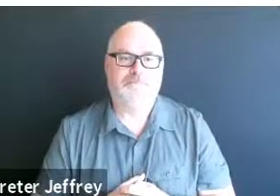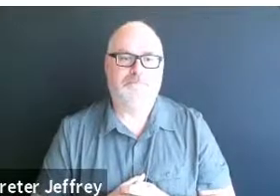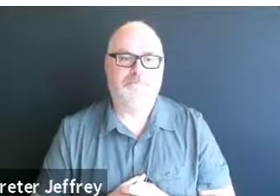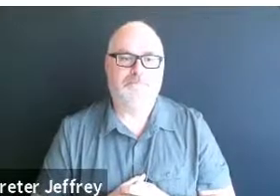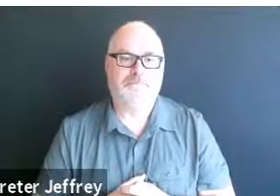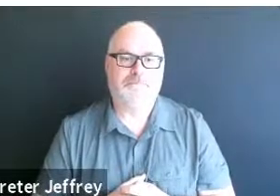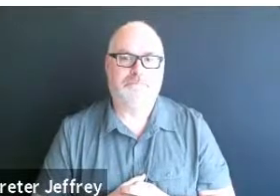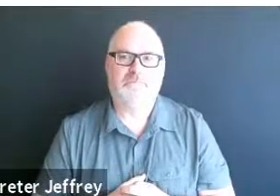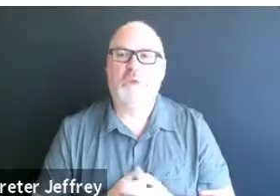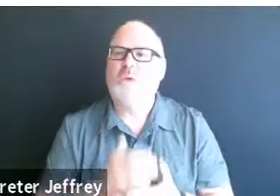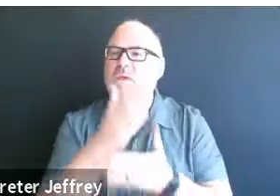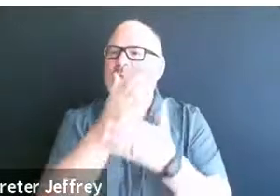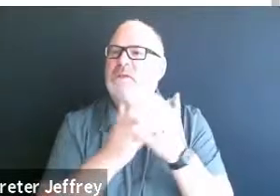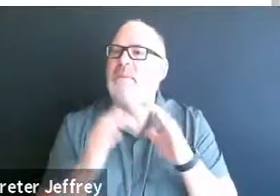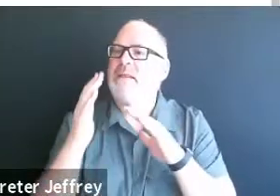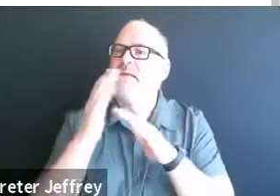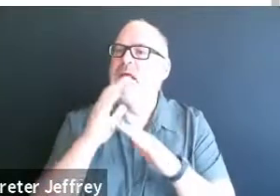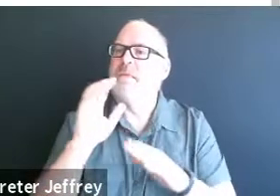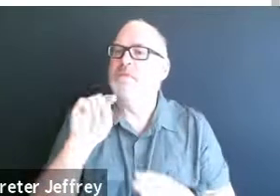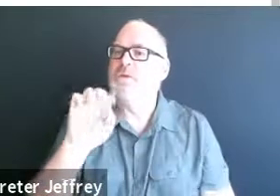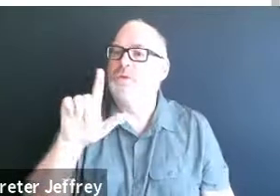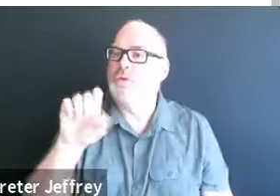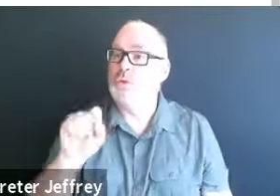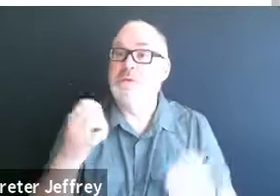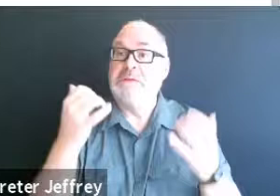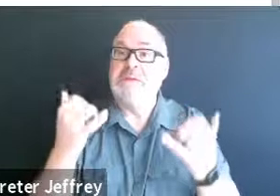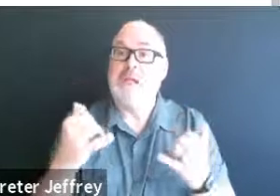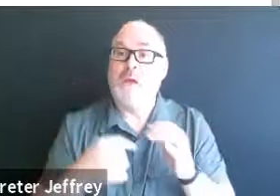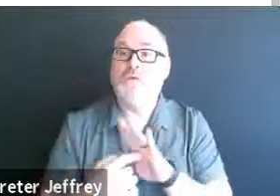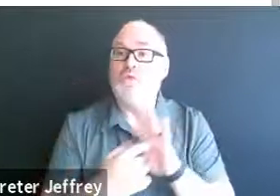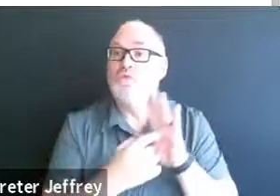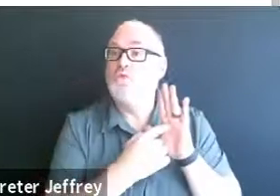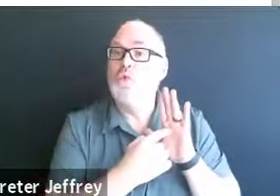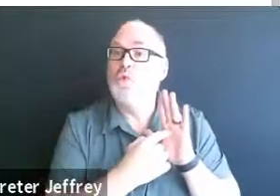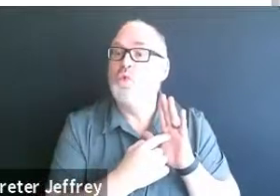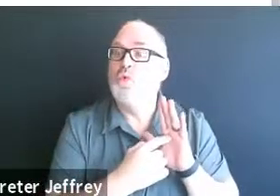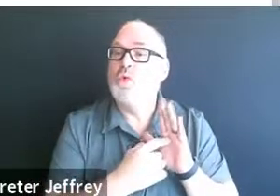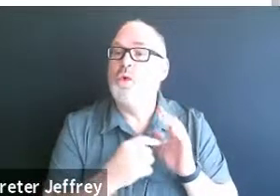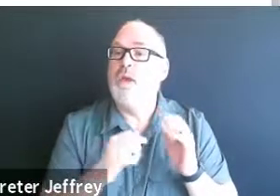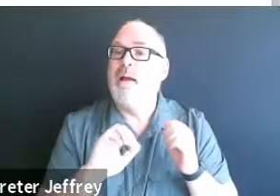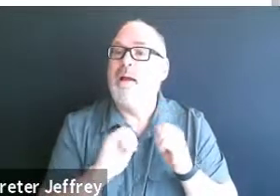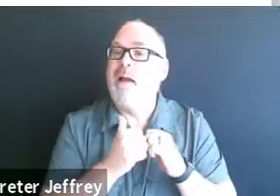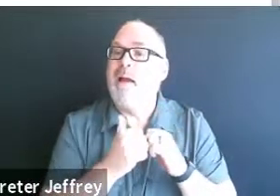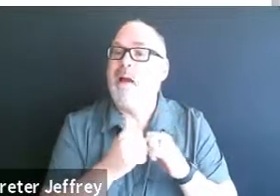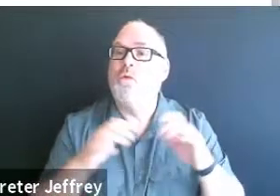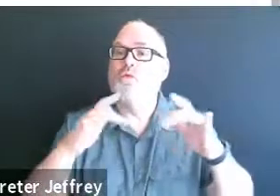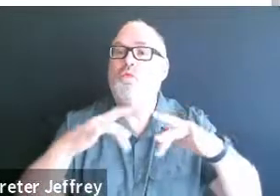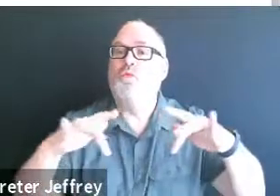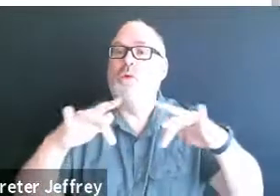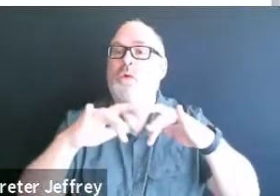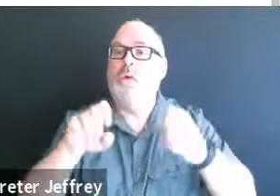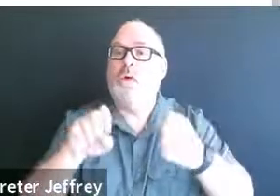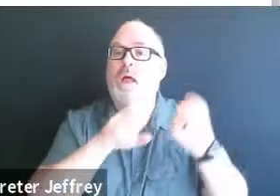So those are some of the major tools. What I'd now like to move into is showing you all how the record upload